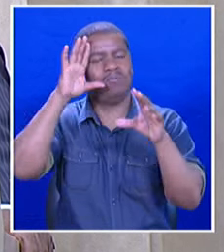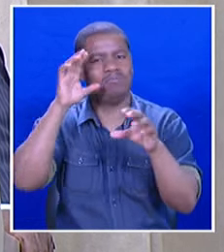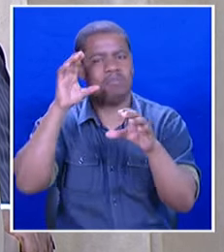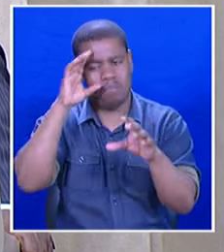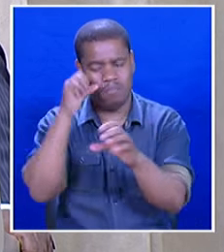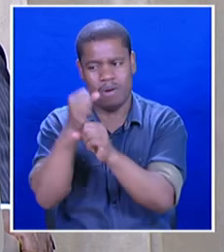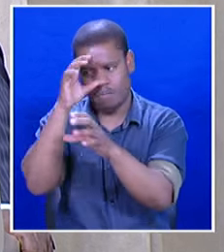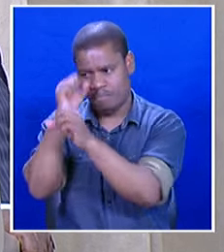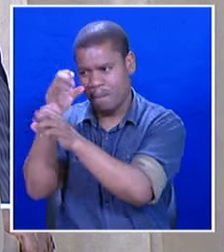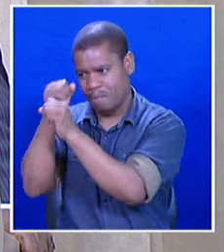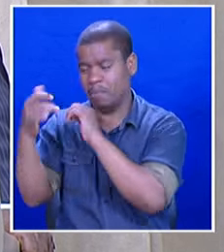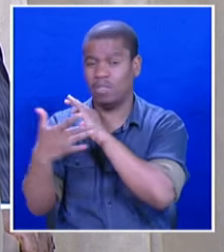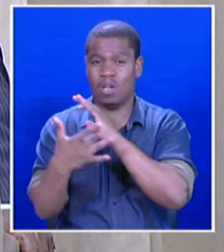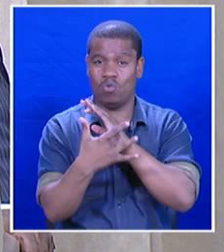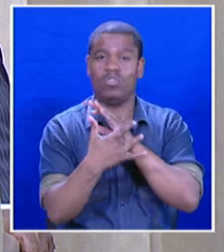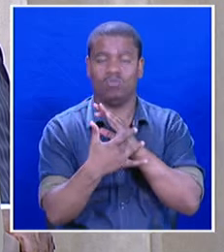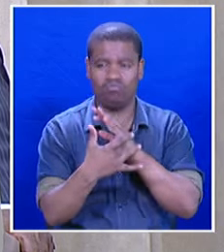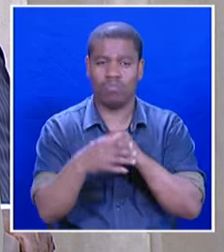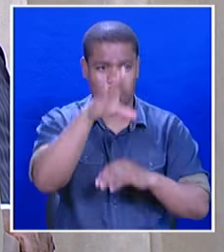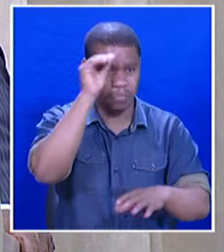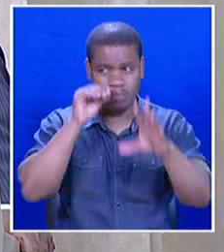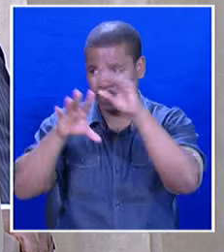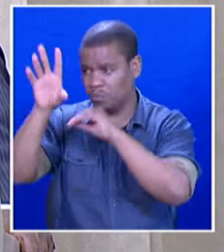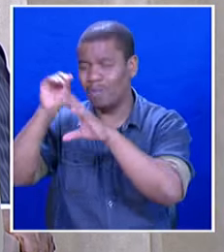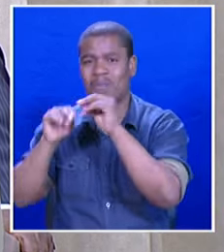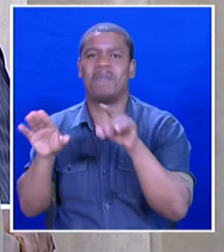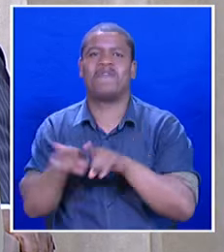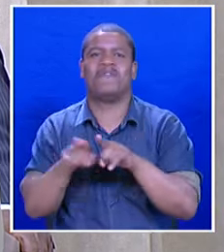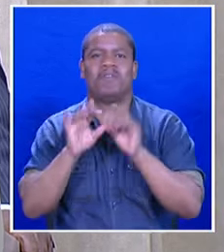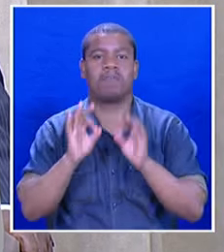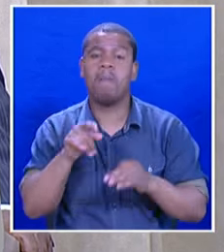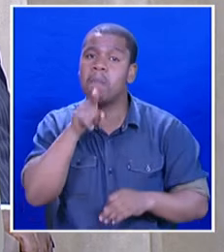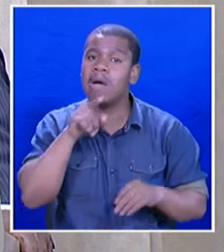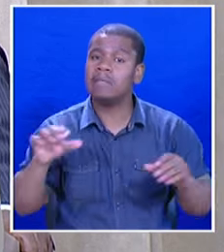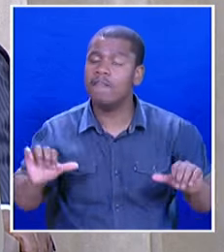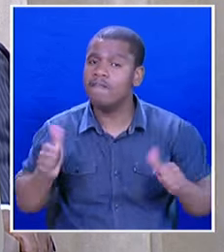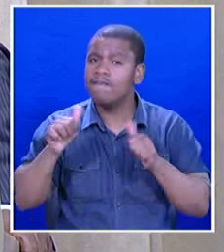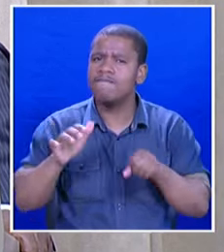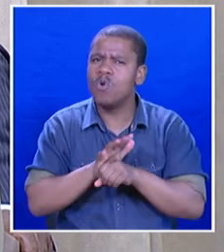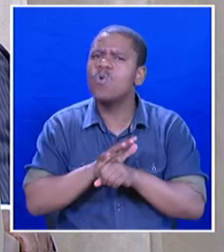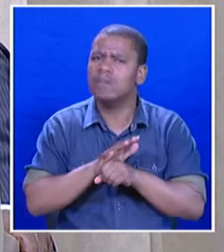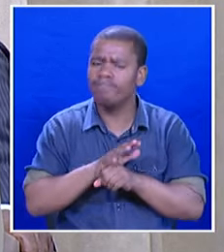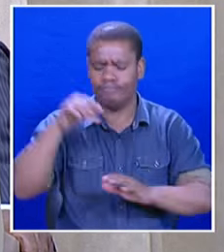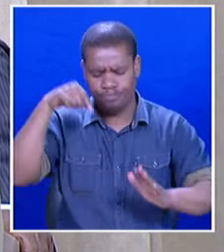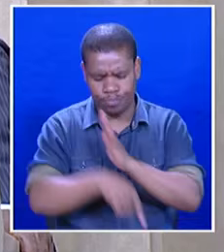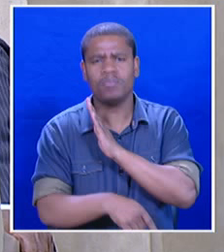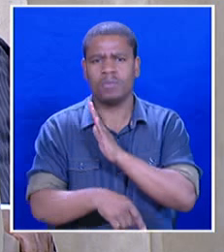technologies that we are learning from them. I do not have the actual detail right now of the extent to